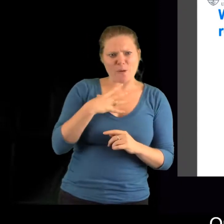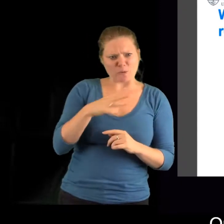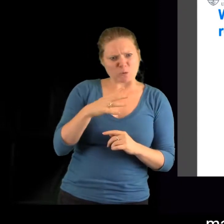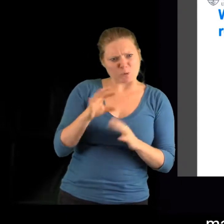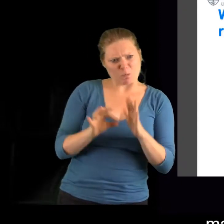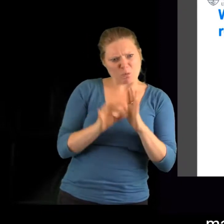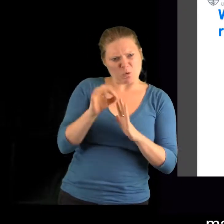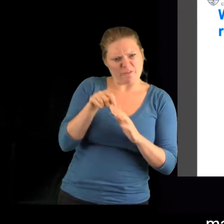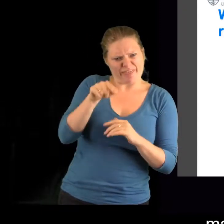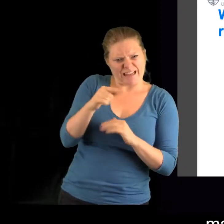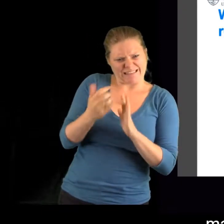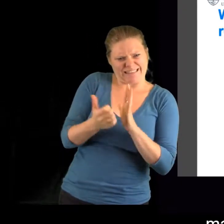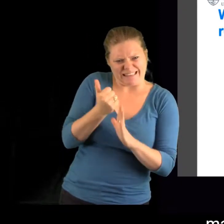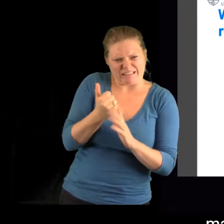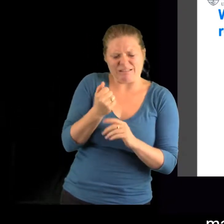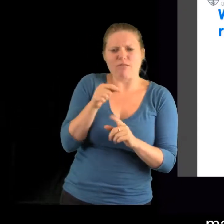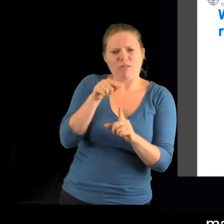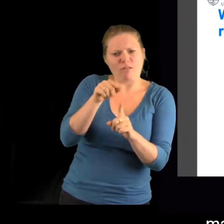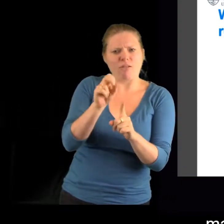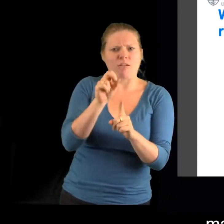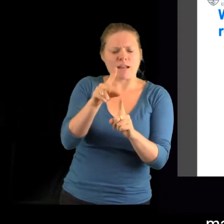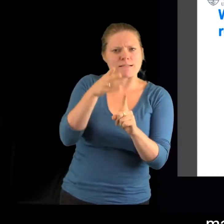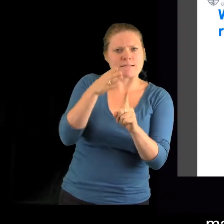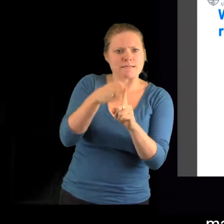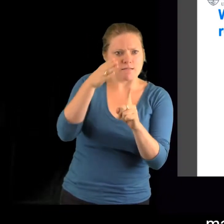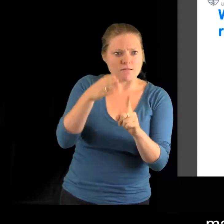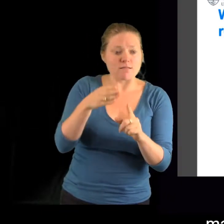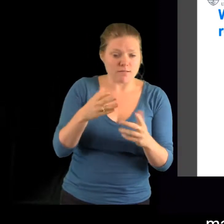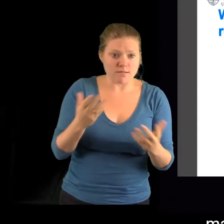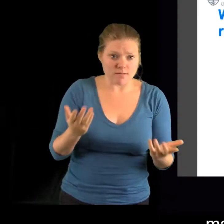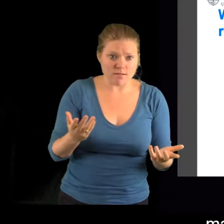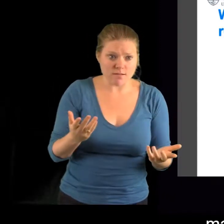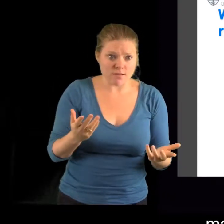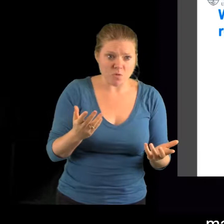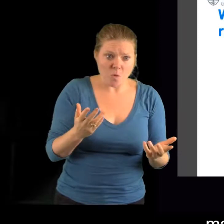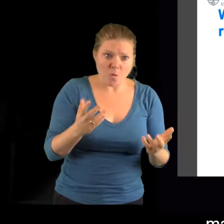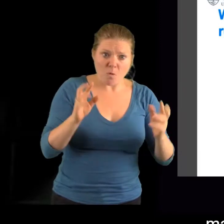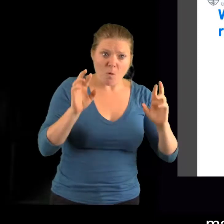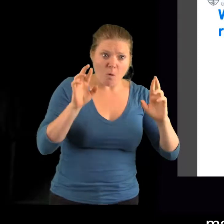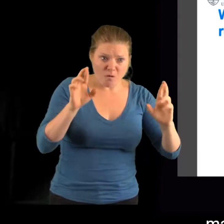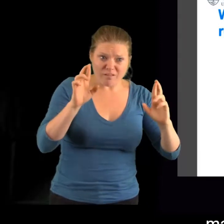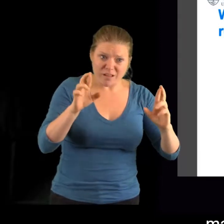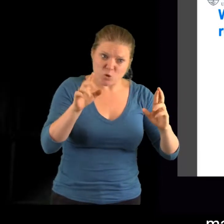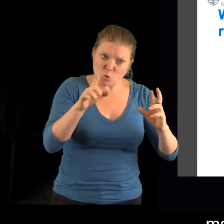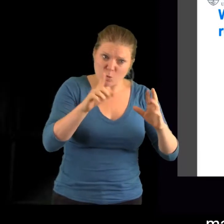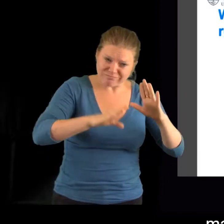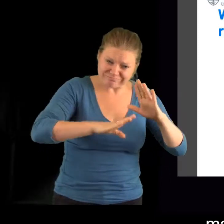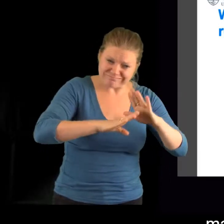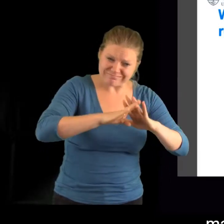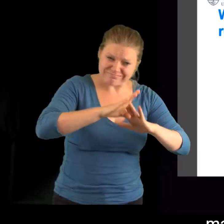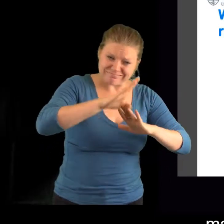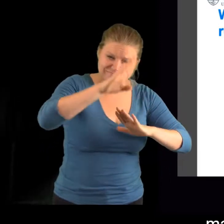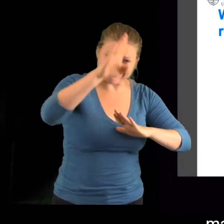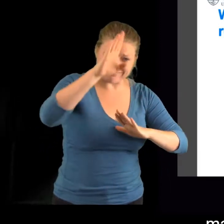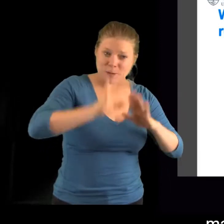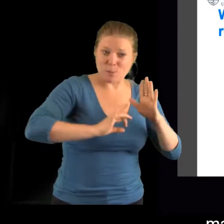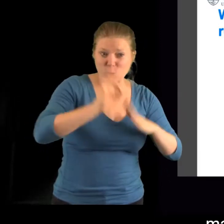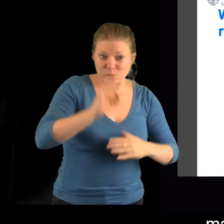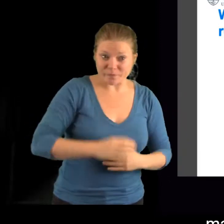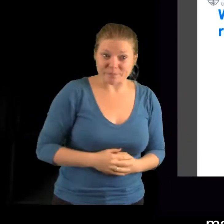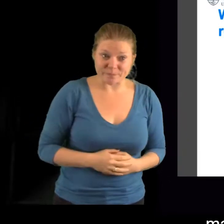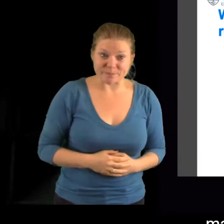to make it better, right? And then ultimately you will grow. Okay. I